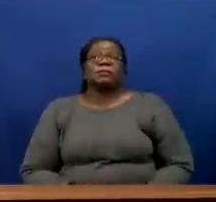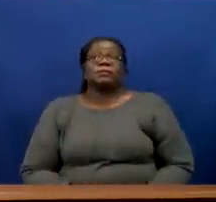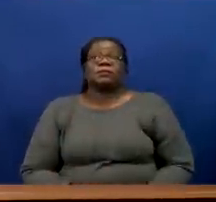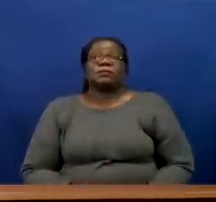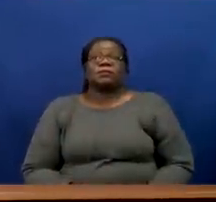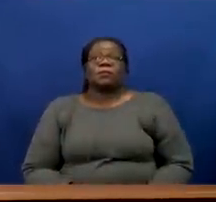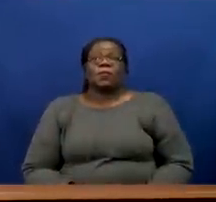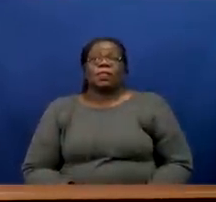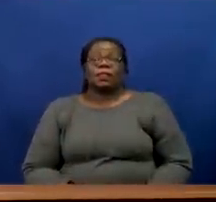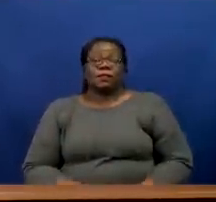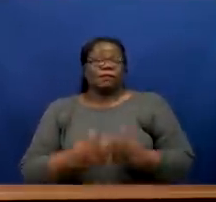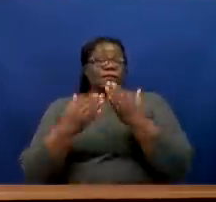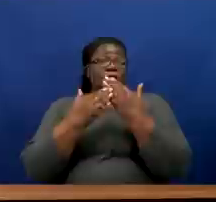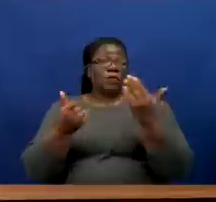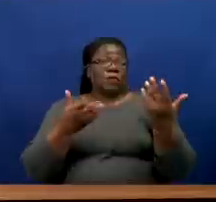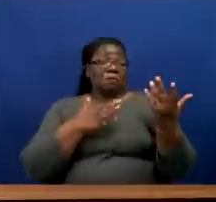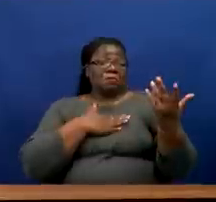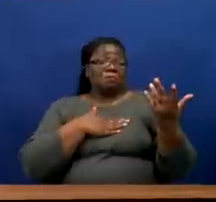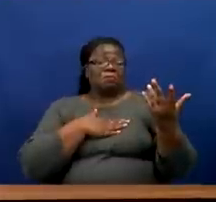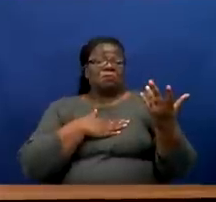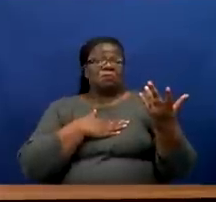me provider?